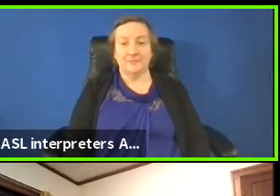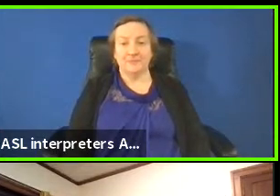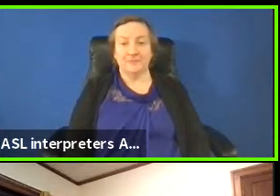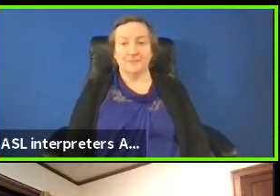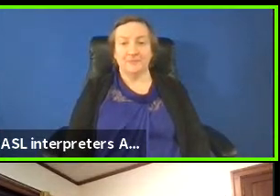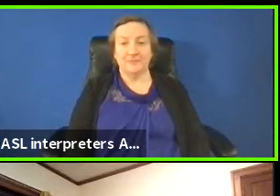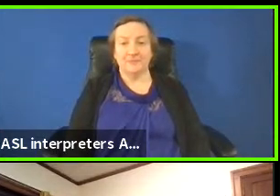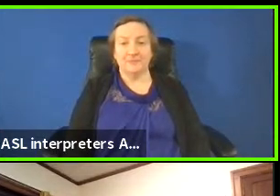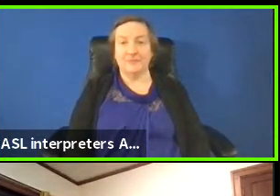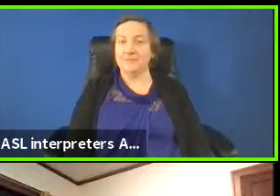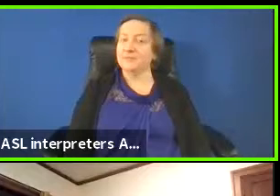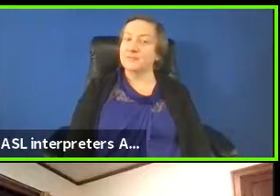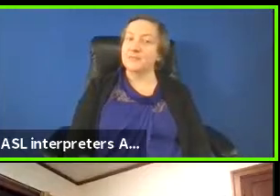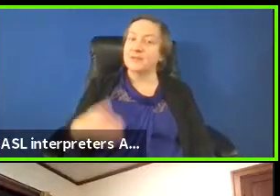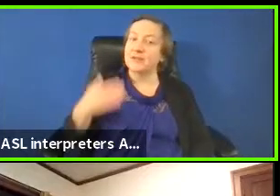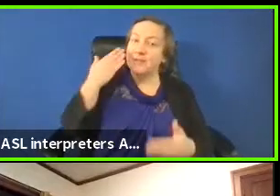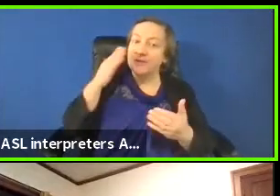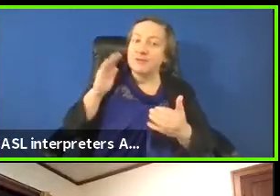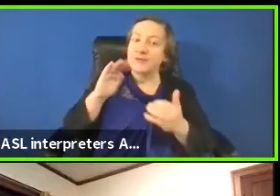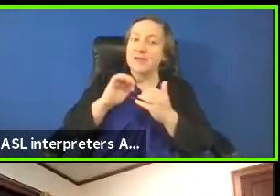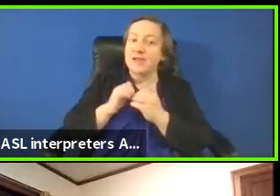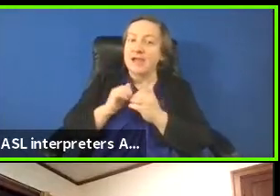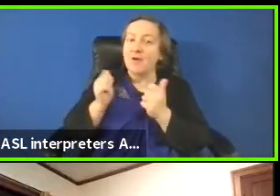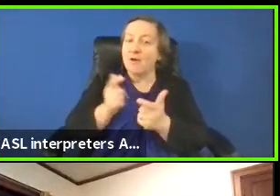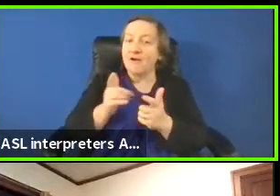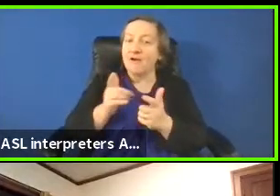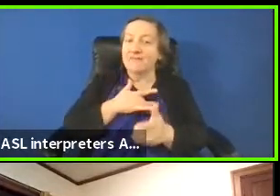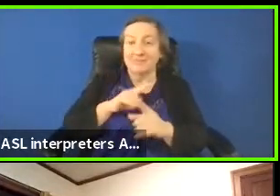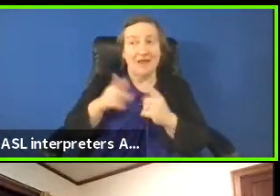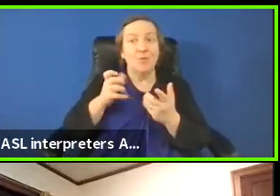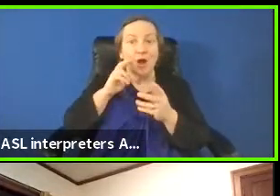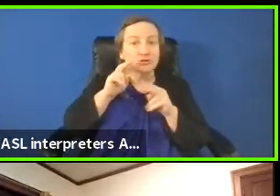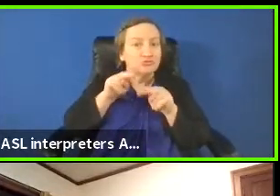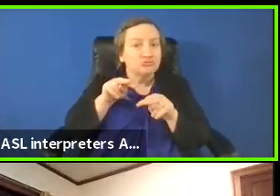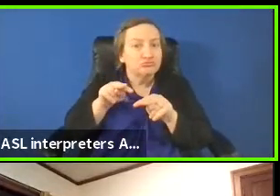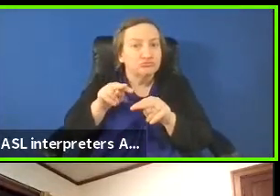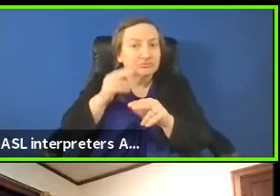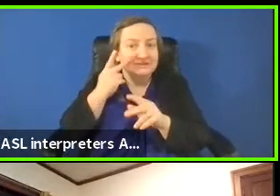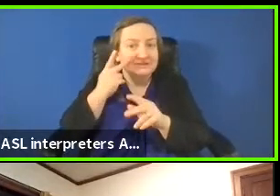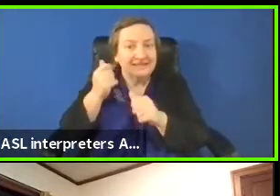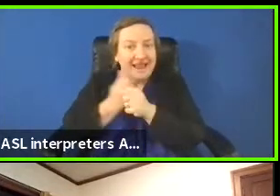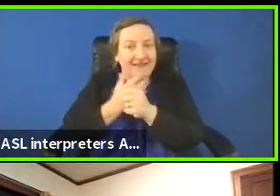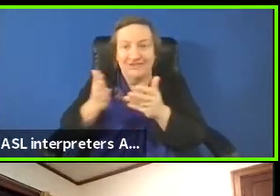I don't know how others feel, but I would love to track along.